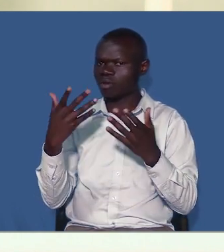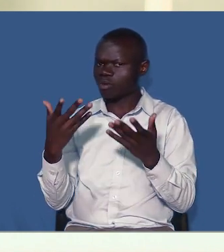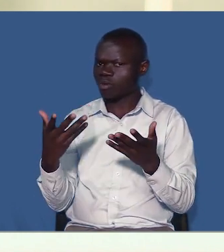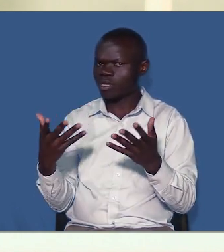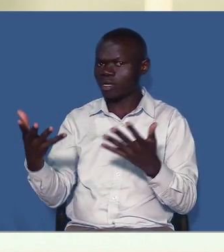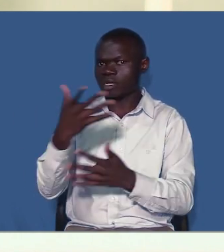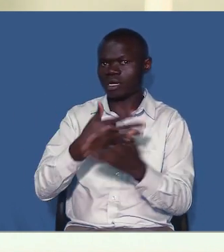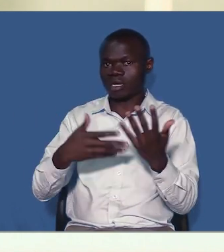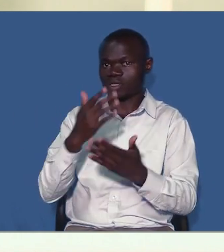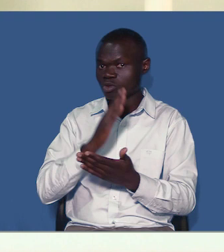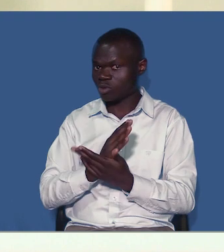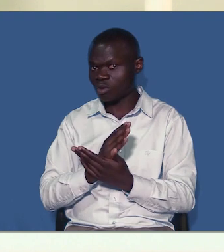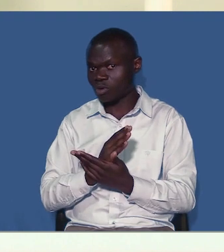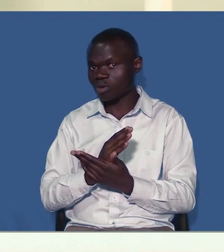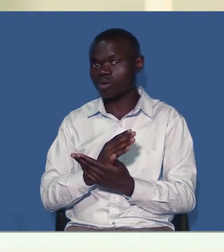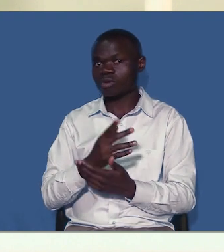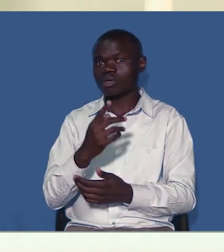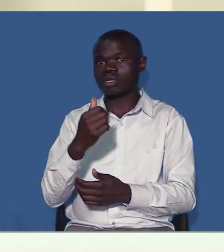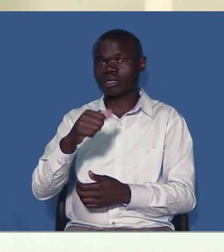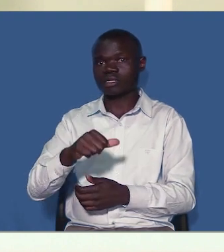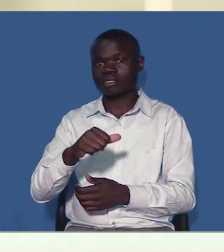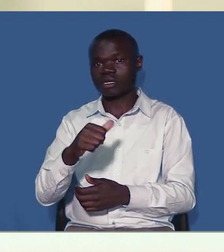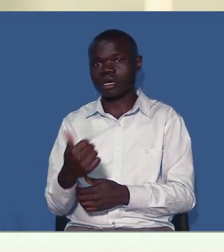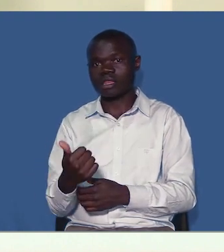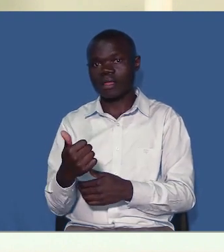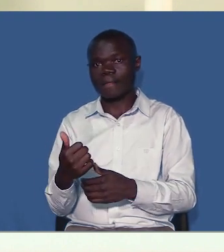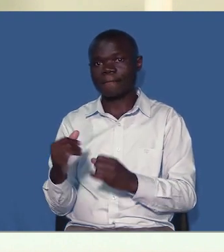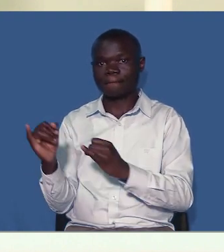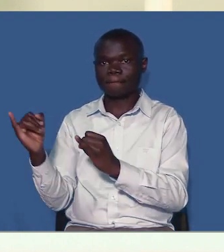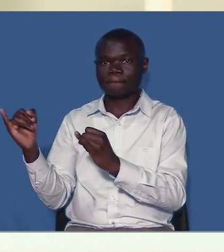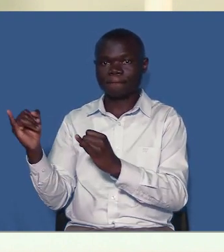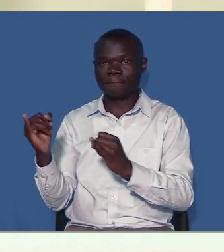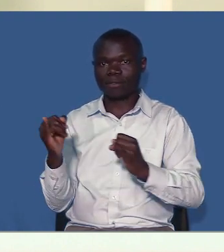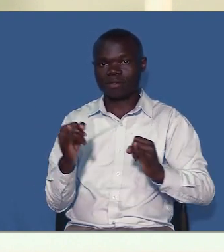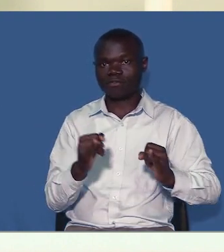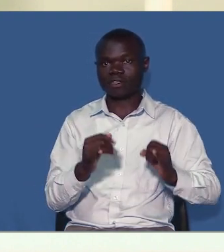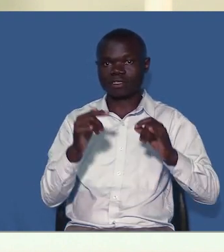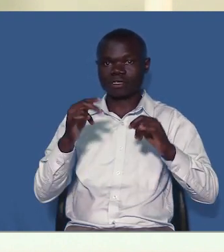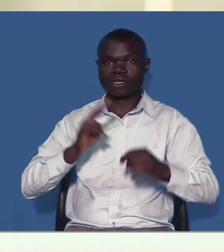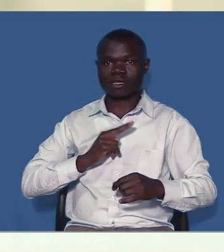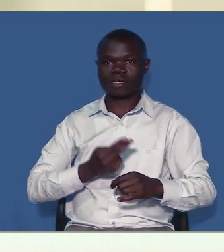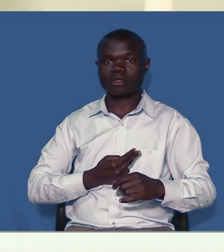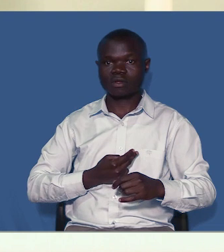each other with humility? It invites us to imitate, love